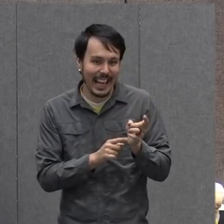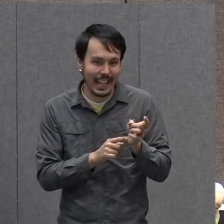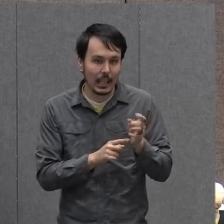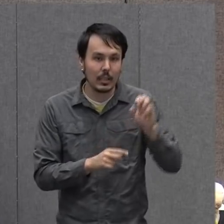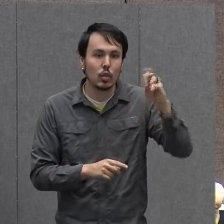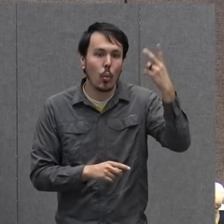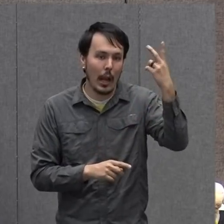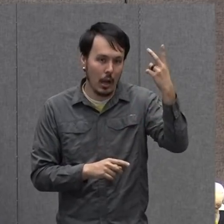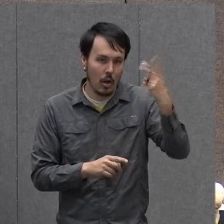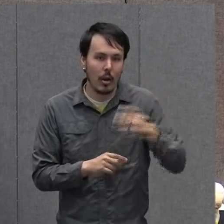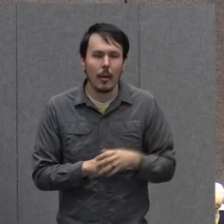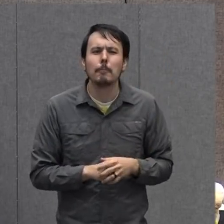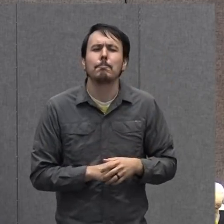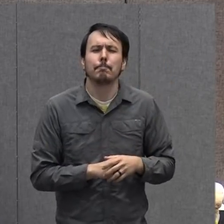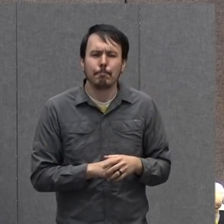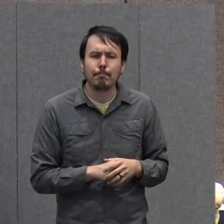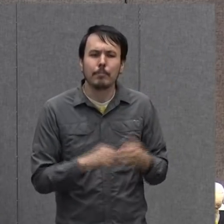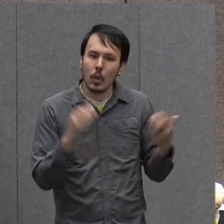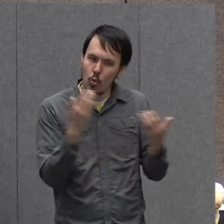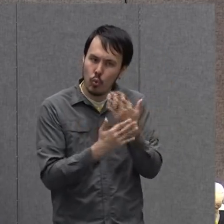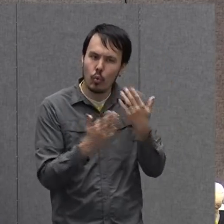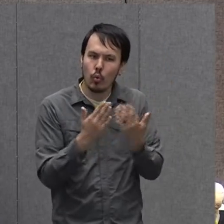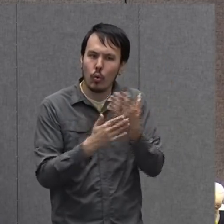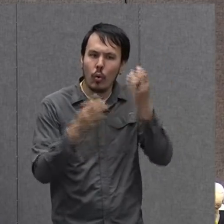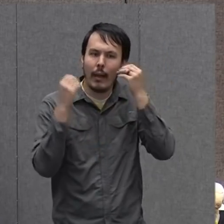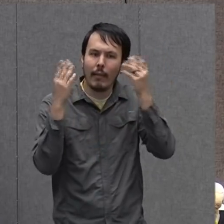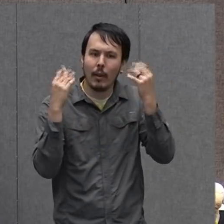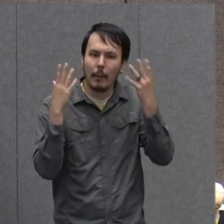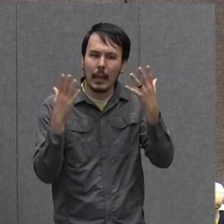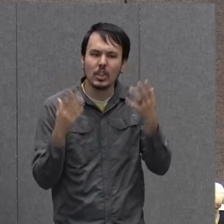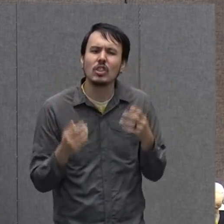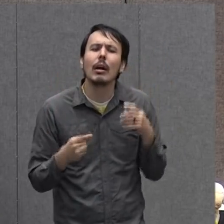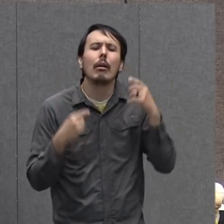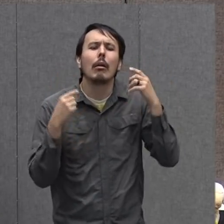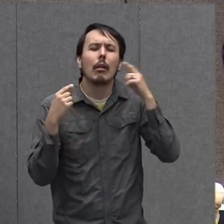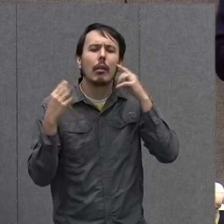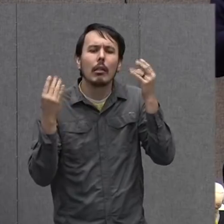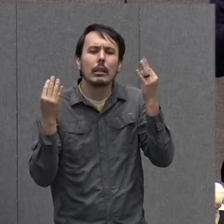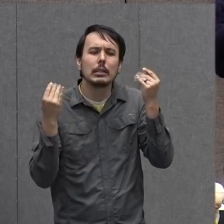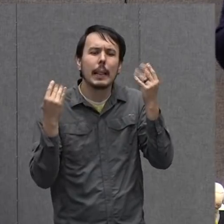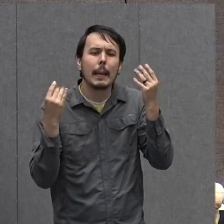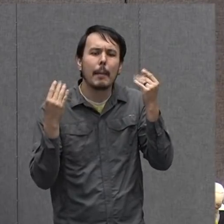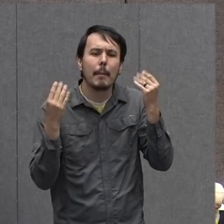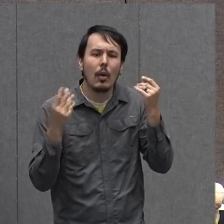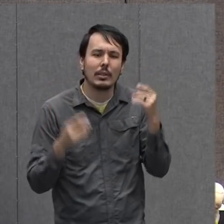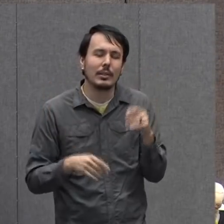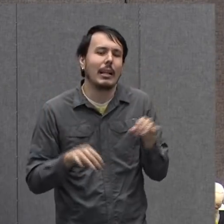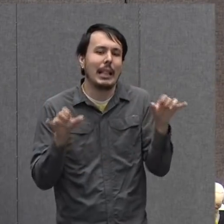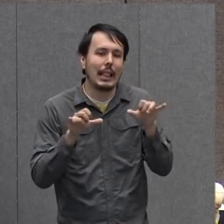the force of gravity. And there's actually a mathematical equation that I want to share with you.